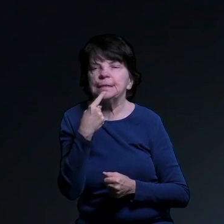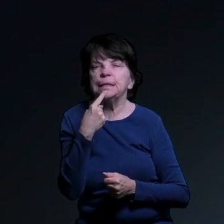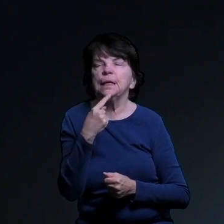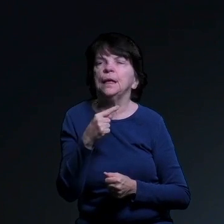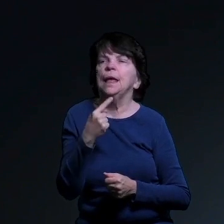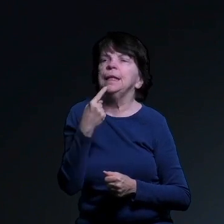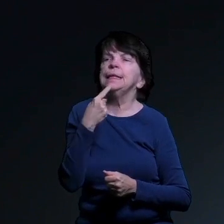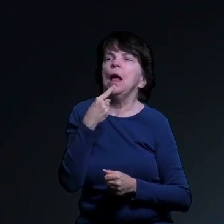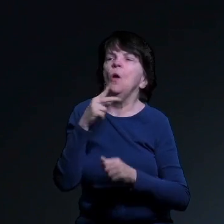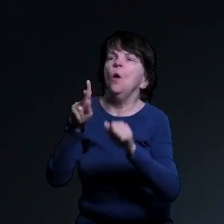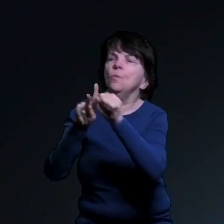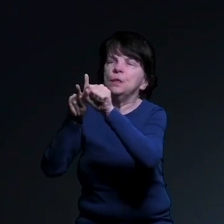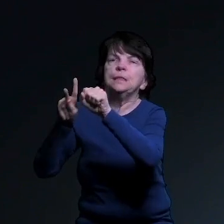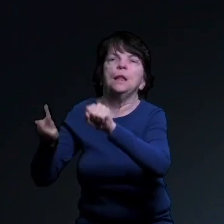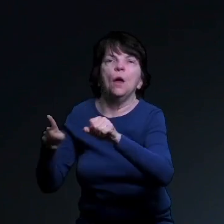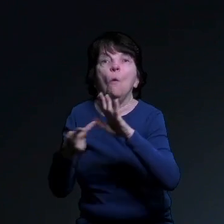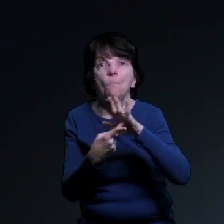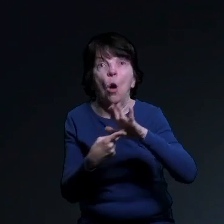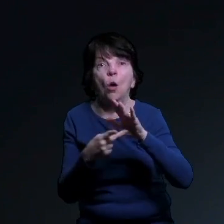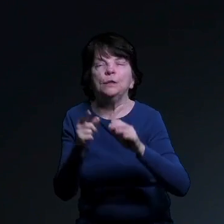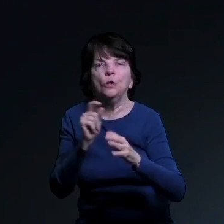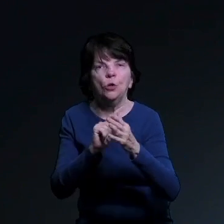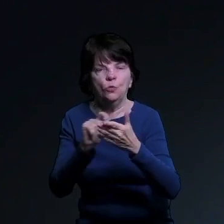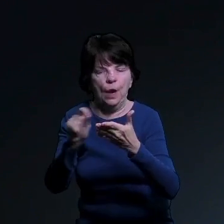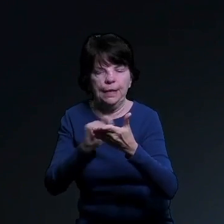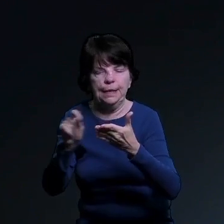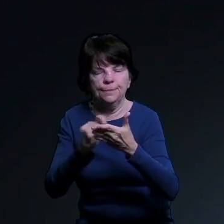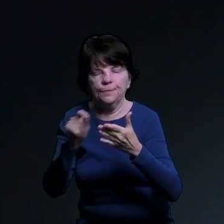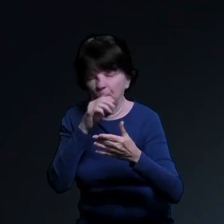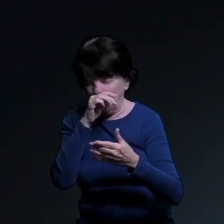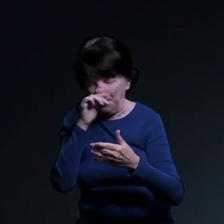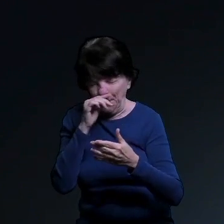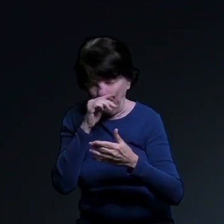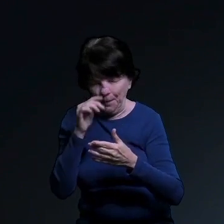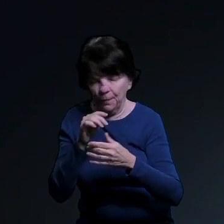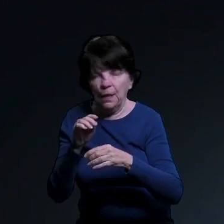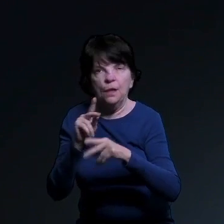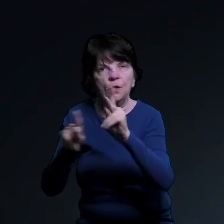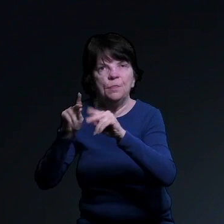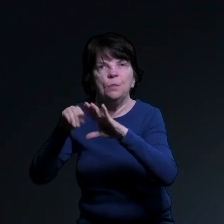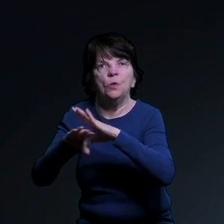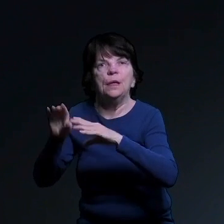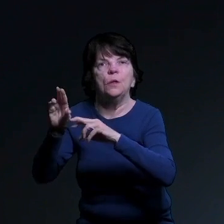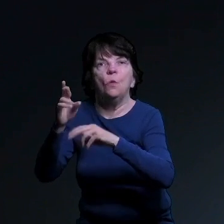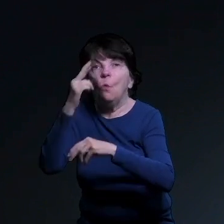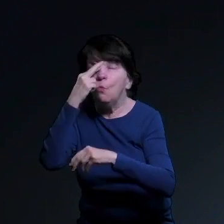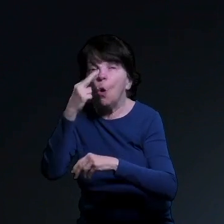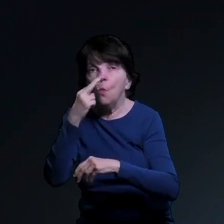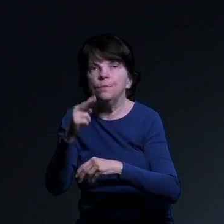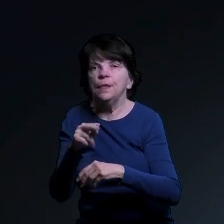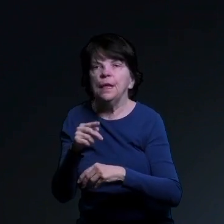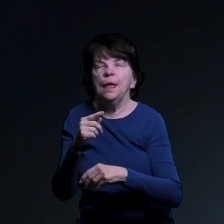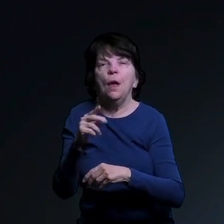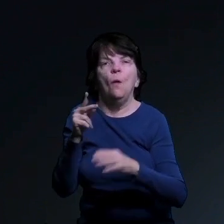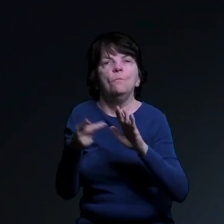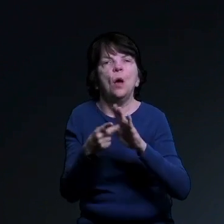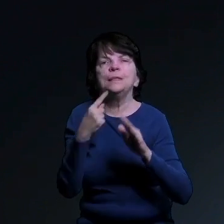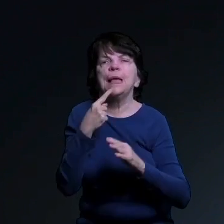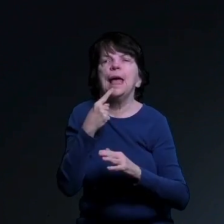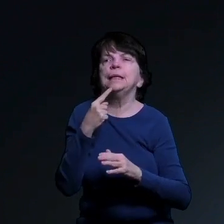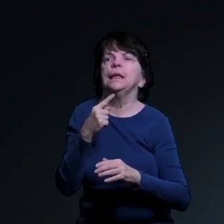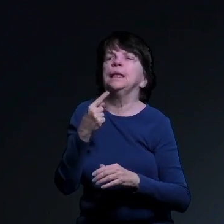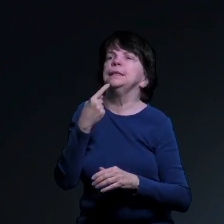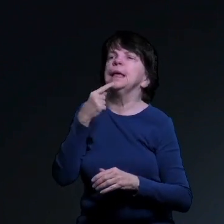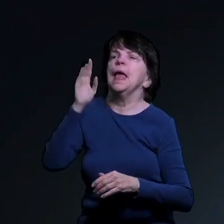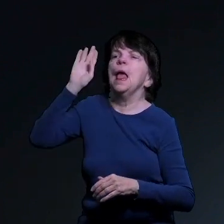to Priscilla and Aquila. This is the Apostle Paul penning the word to the church in Rome. Give my greetings to Priscilla and